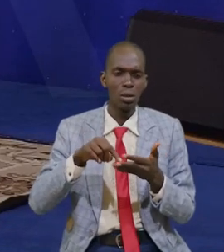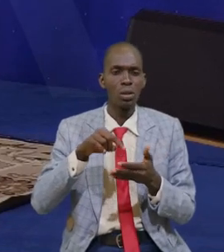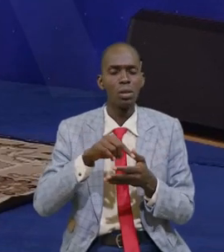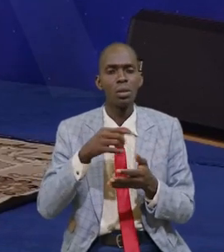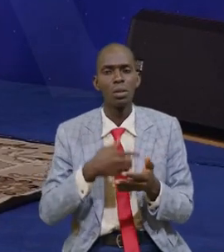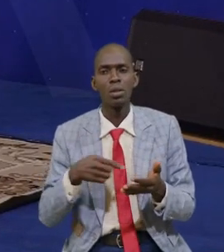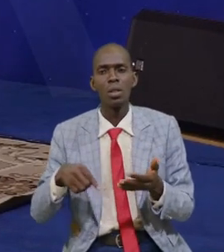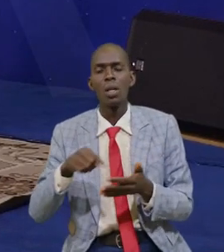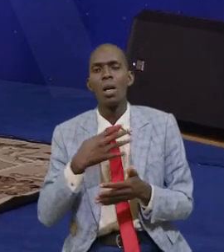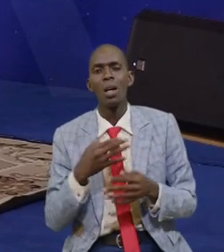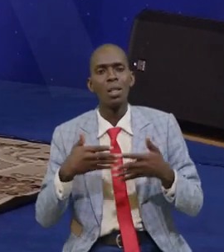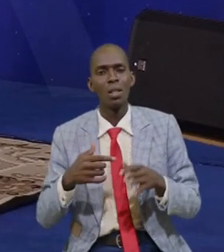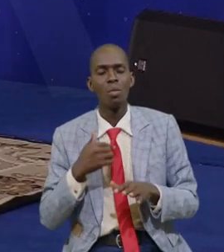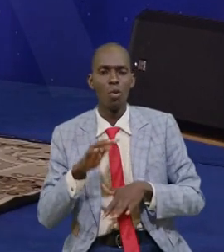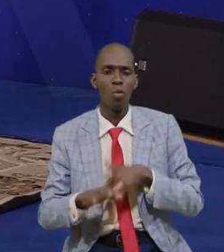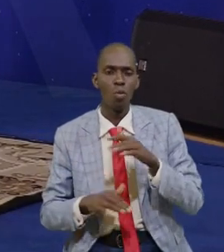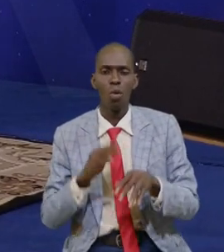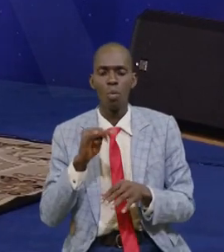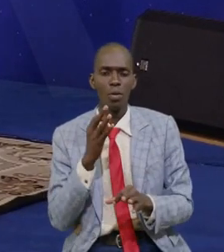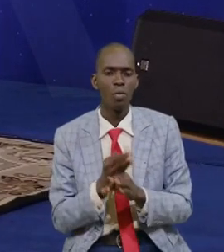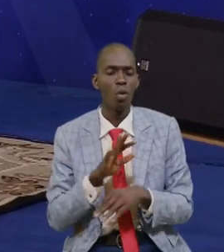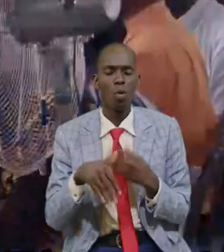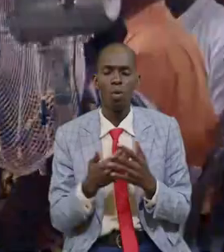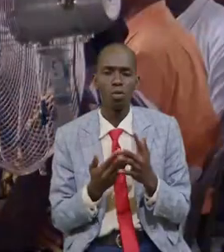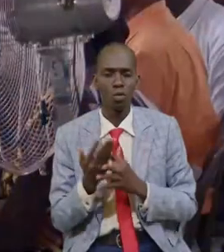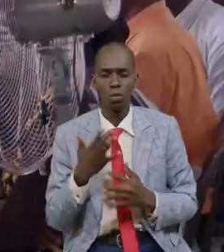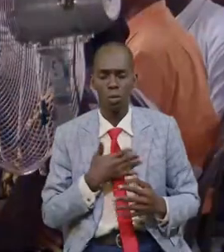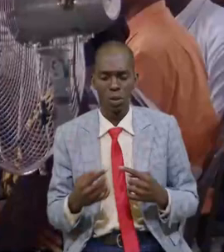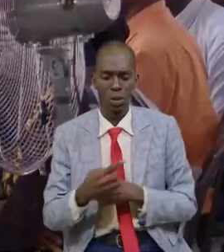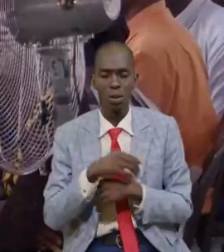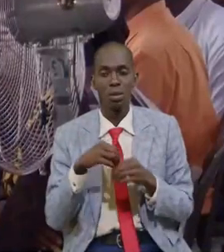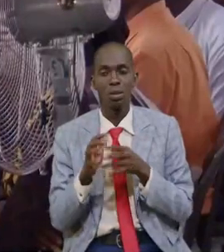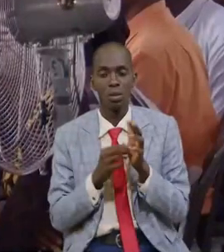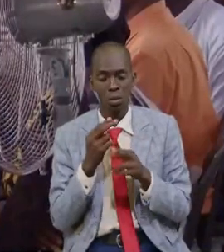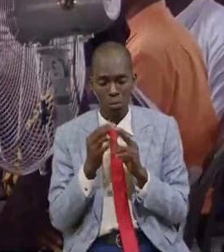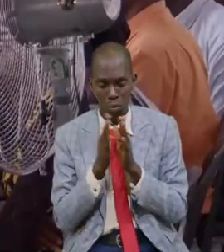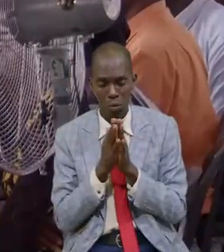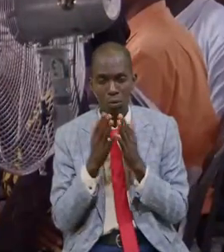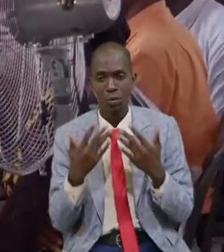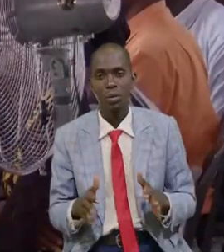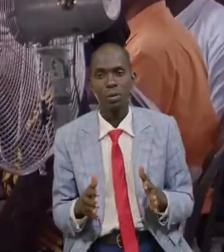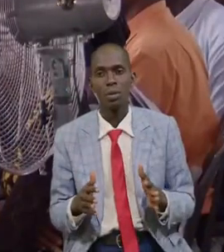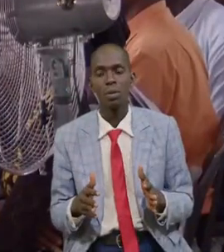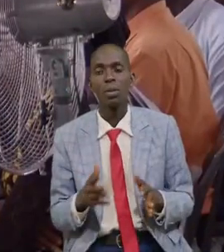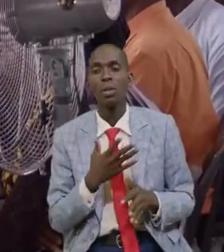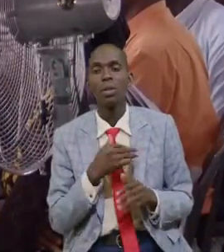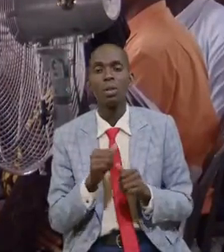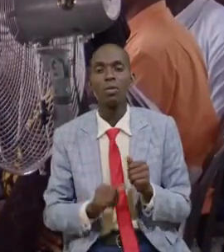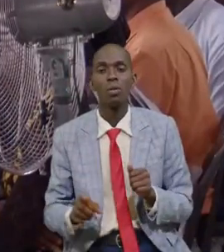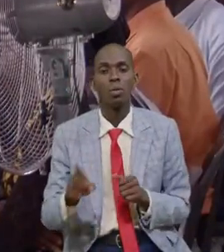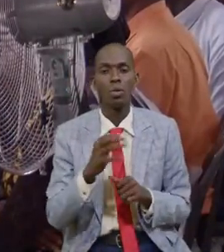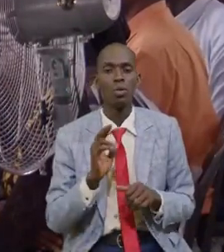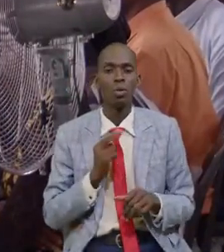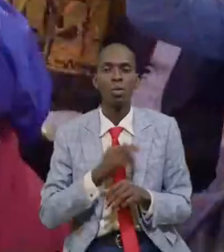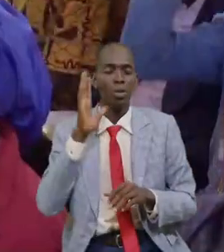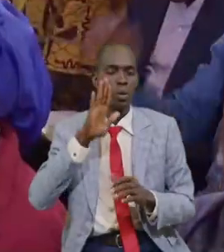by faith all through my days in Jesus' name. Amen. And every one of us will get to the